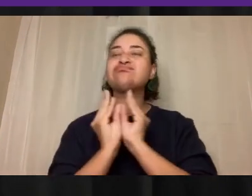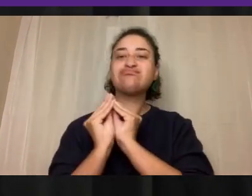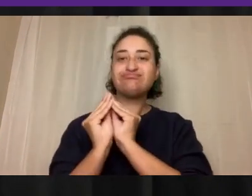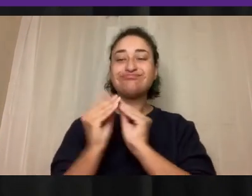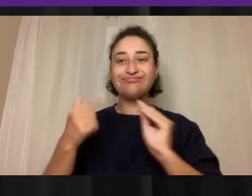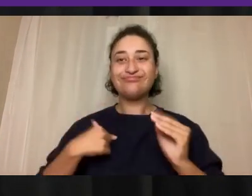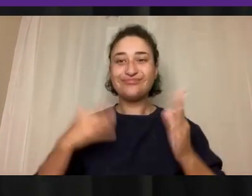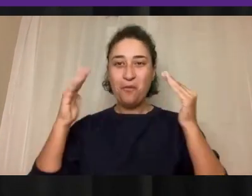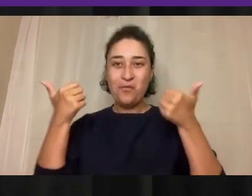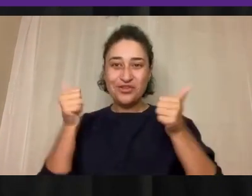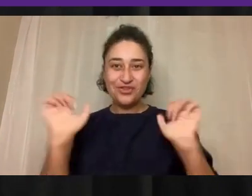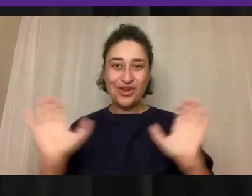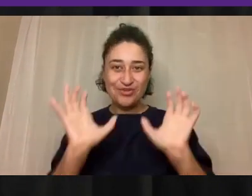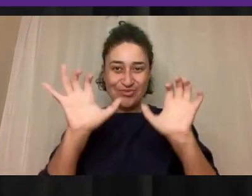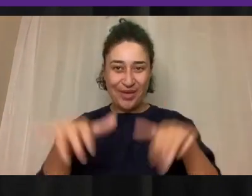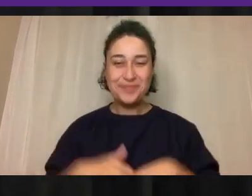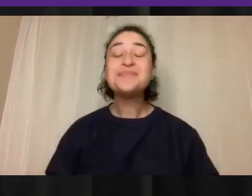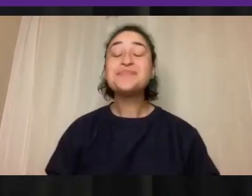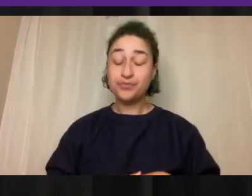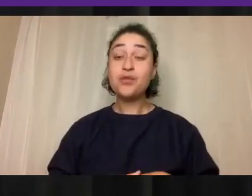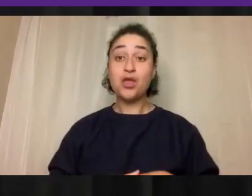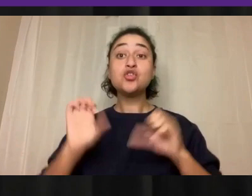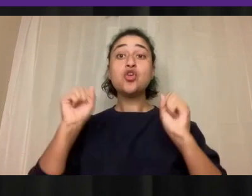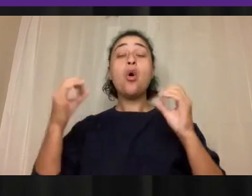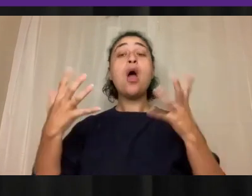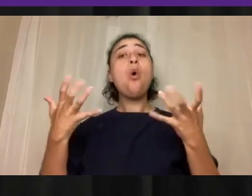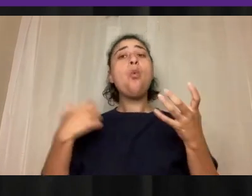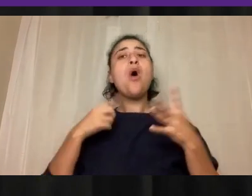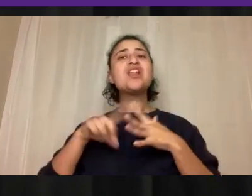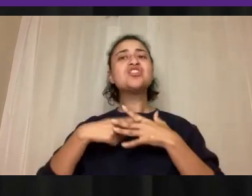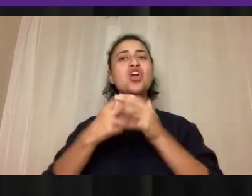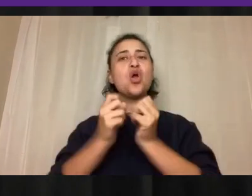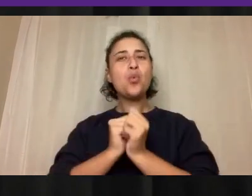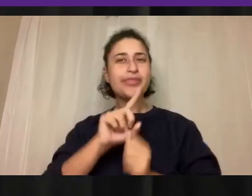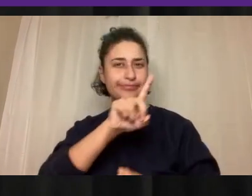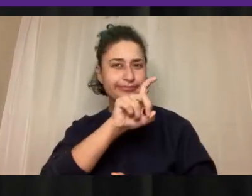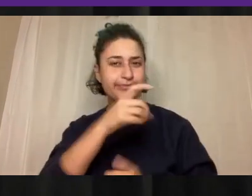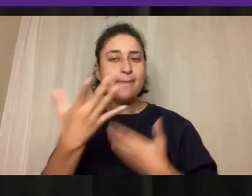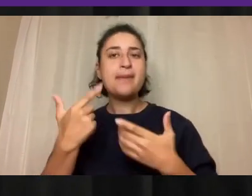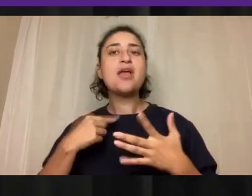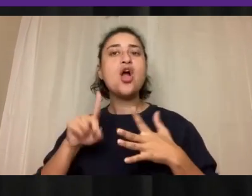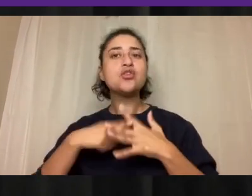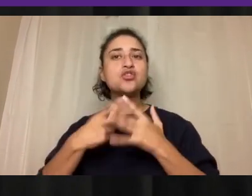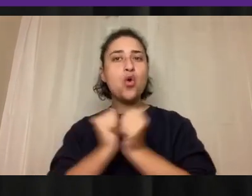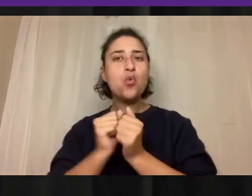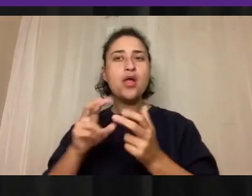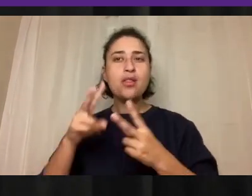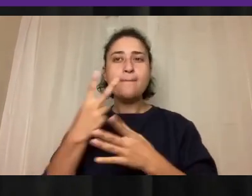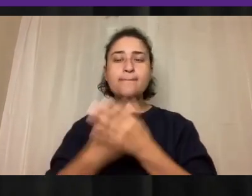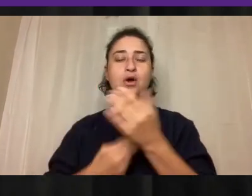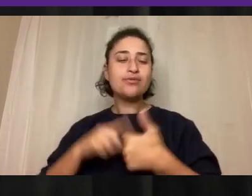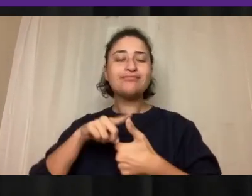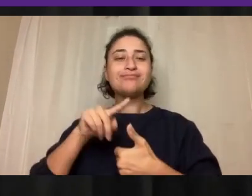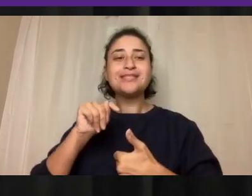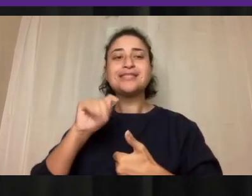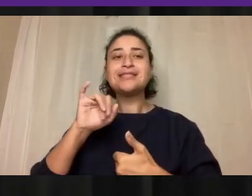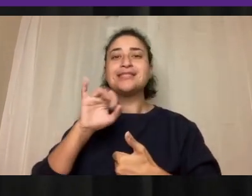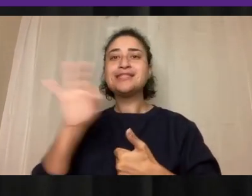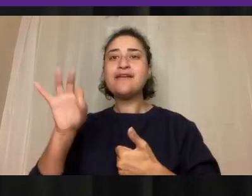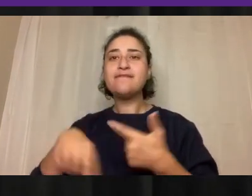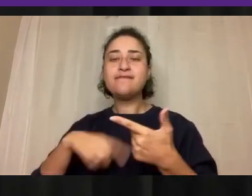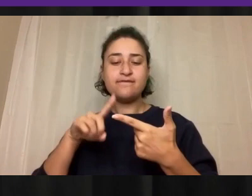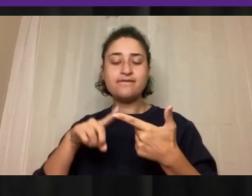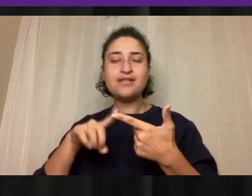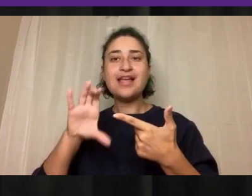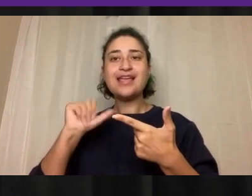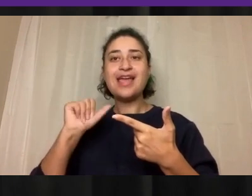that. So I want to just start with a question, and maybe I'll start with both Tiffany and Kasey.